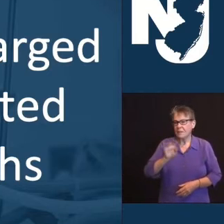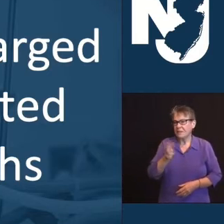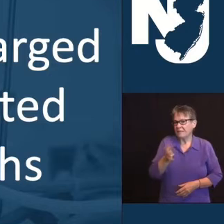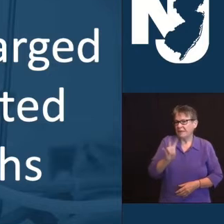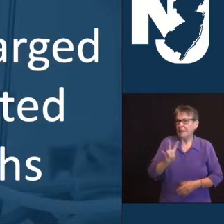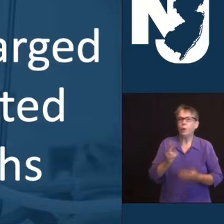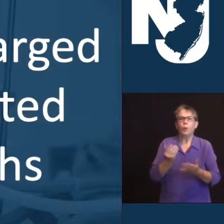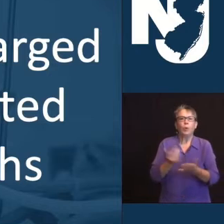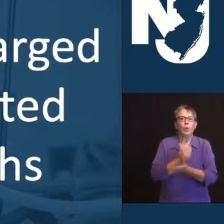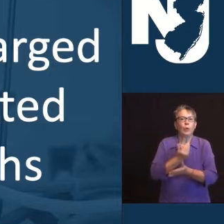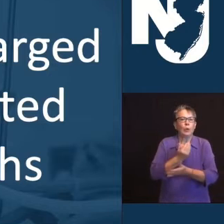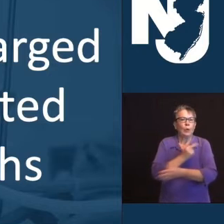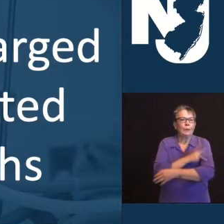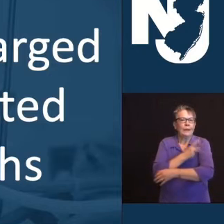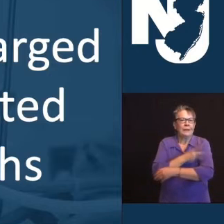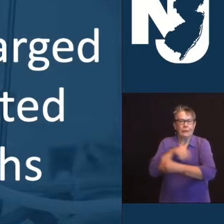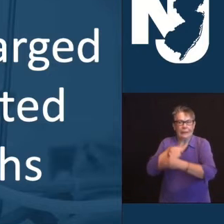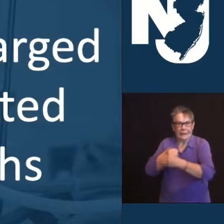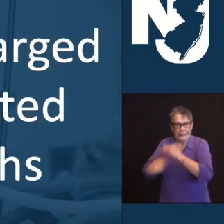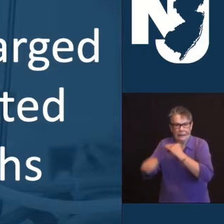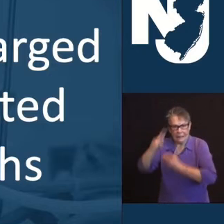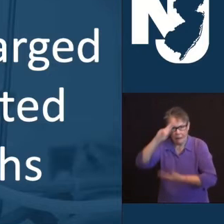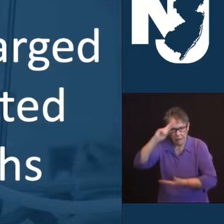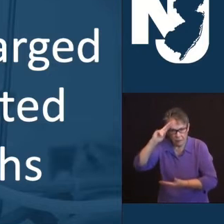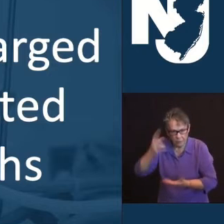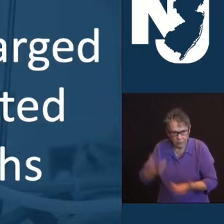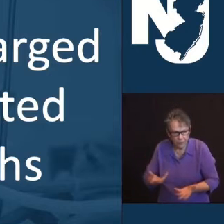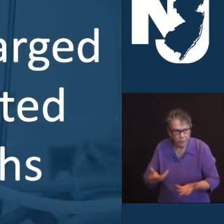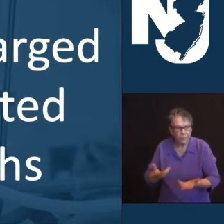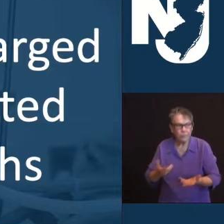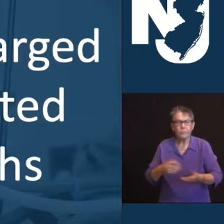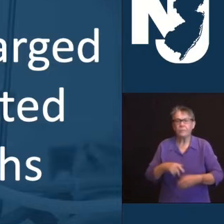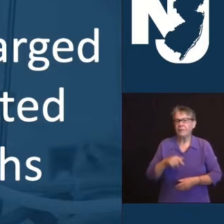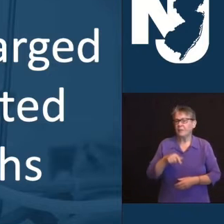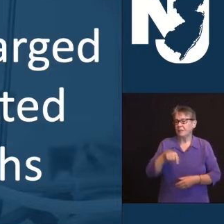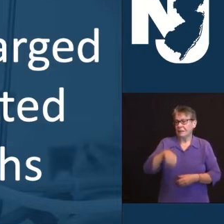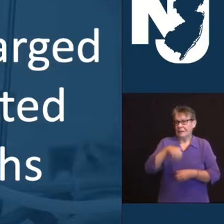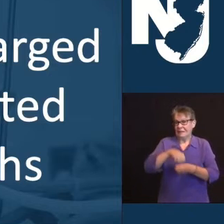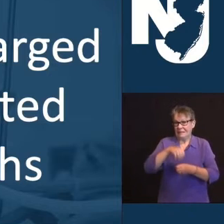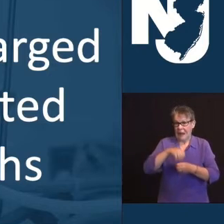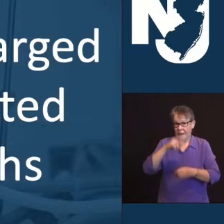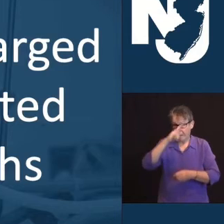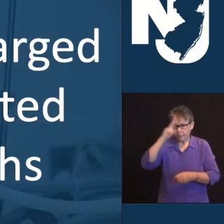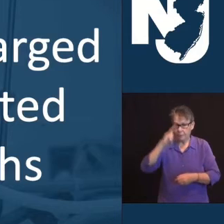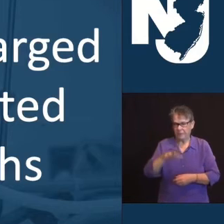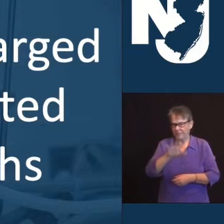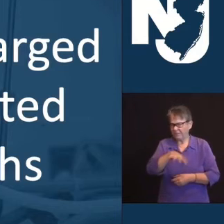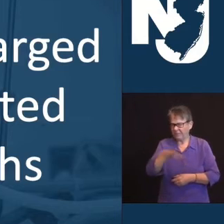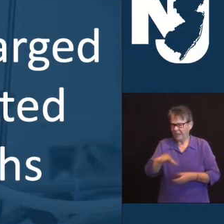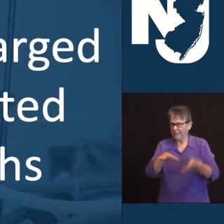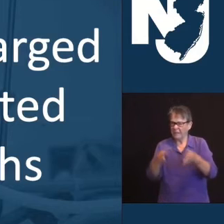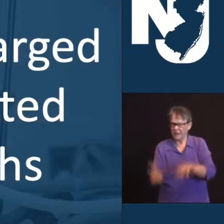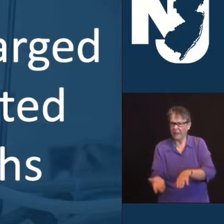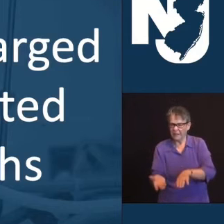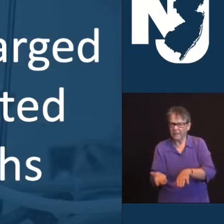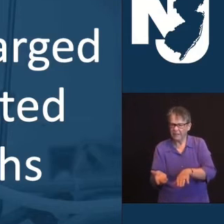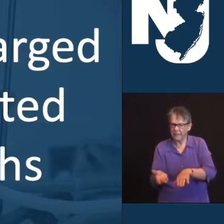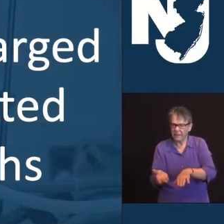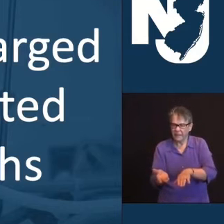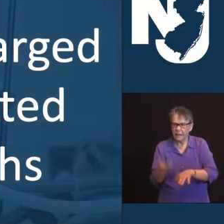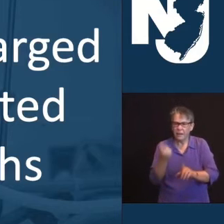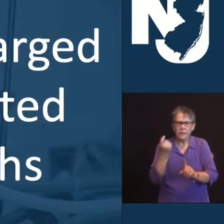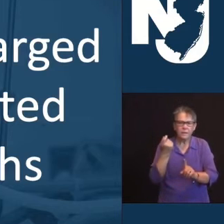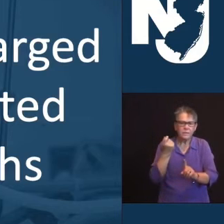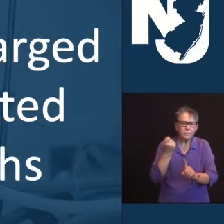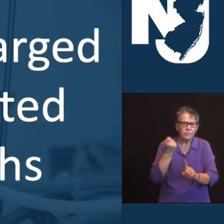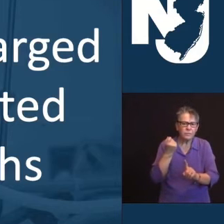were admitted. And remember, we reported at least 5,300 new positives on each of Friday, Saturday,